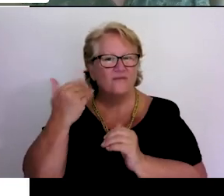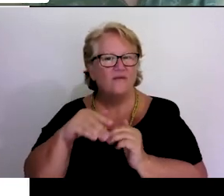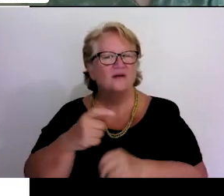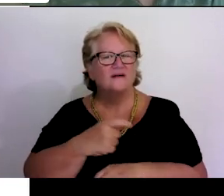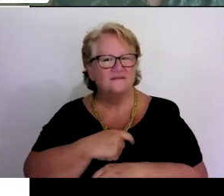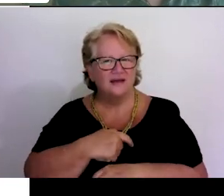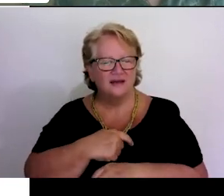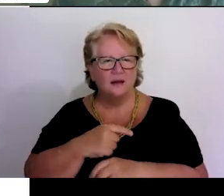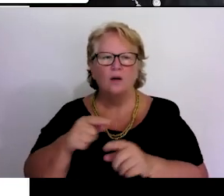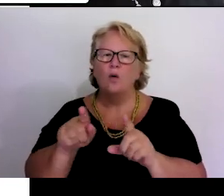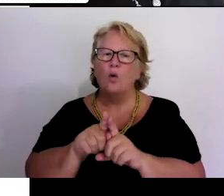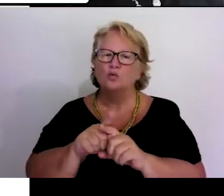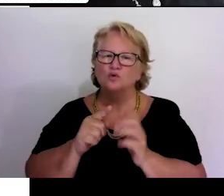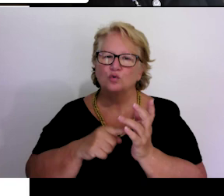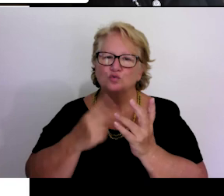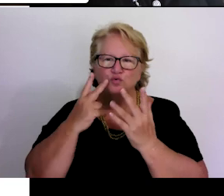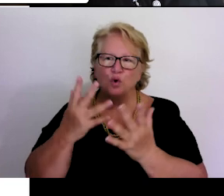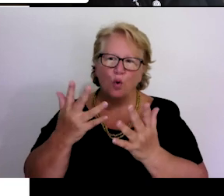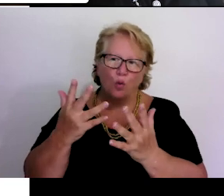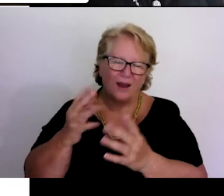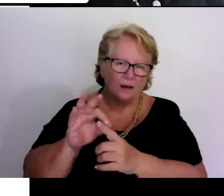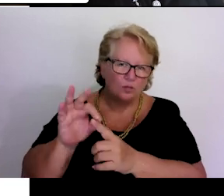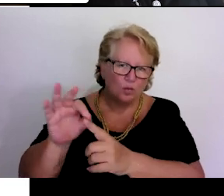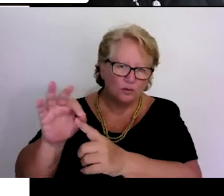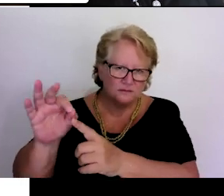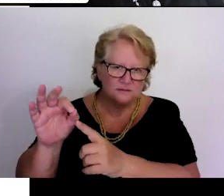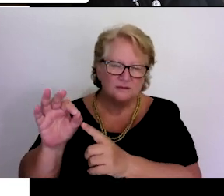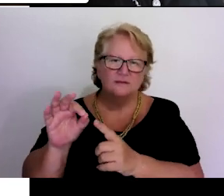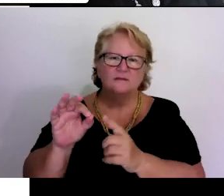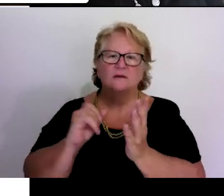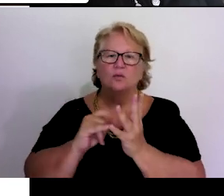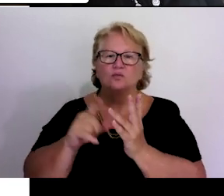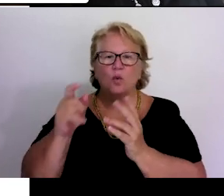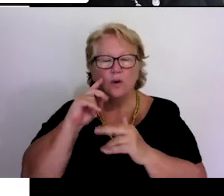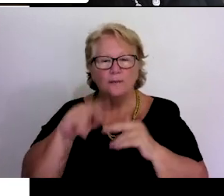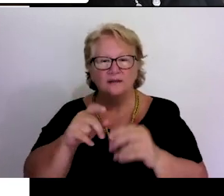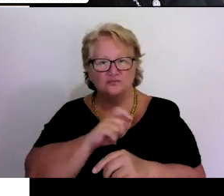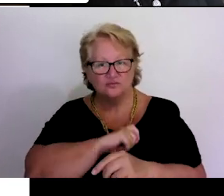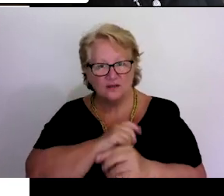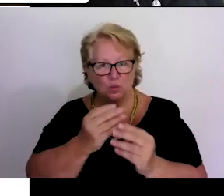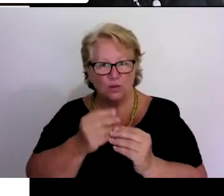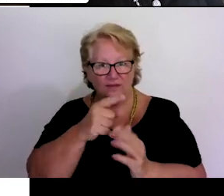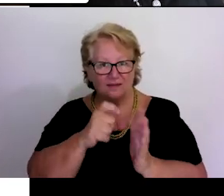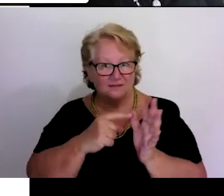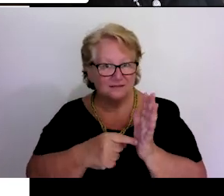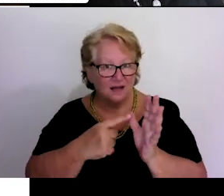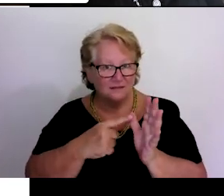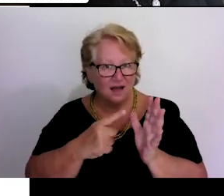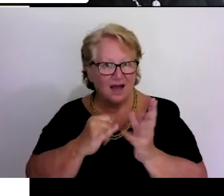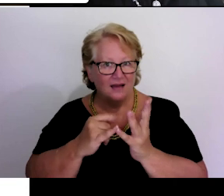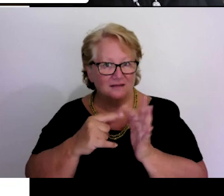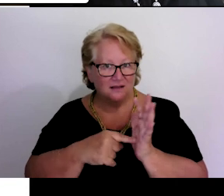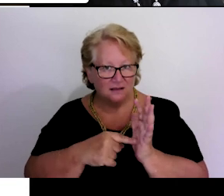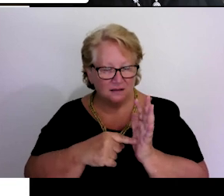on progress. So the council aims to build trust in the National Disability Data Asset with people with disability and the wider disability community